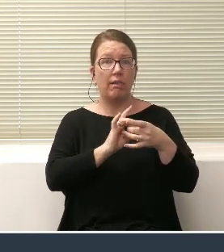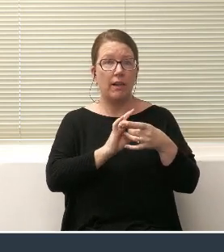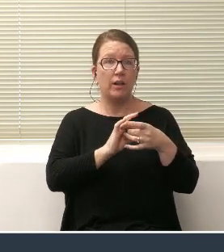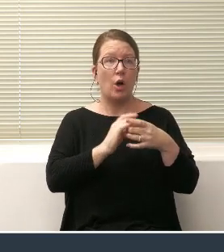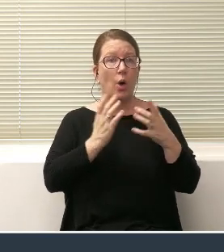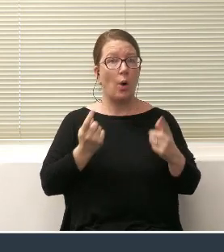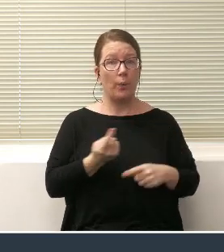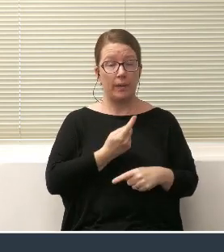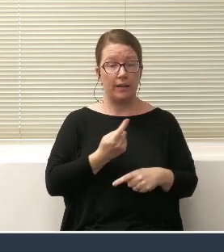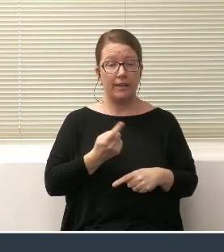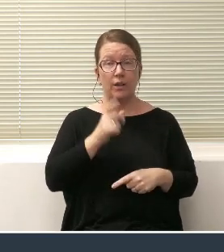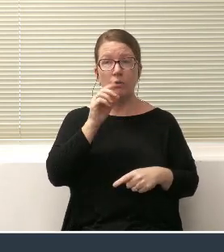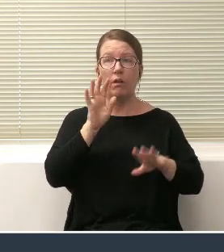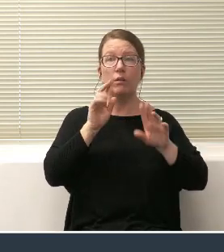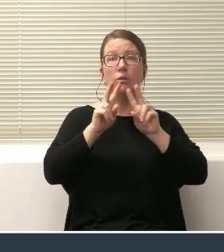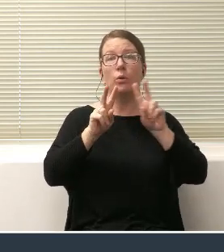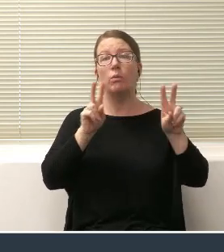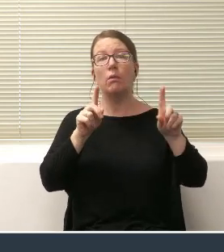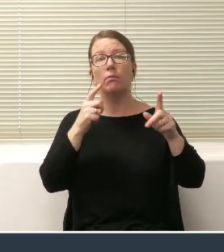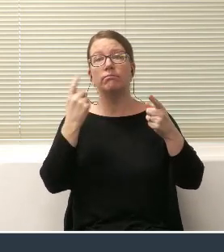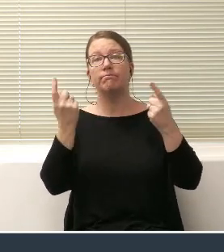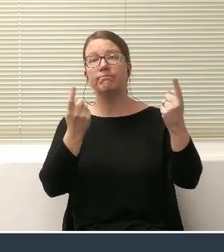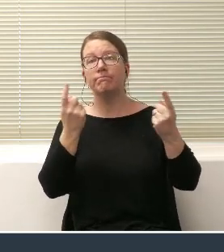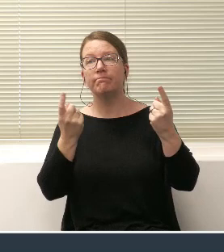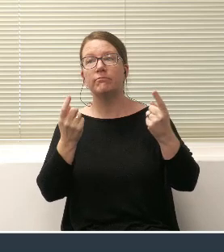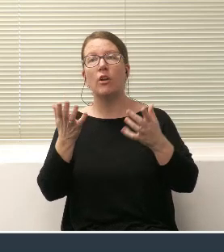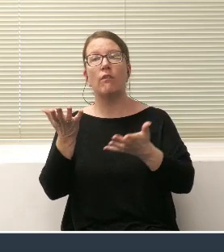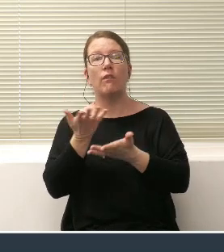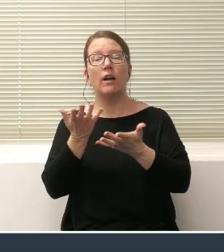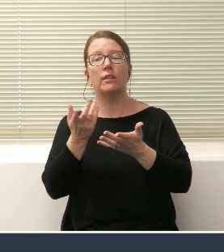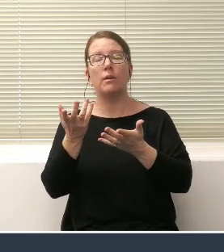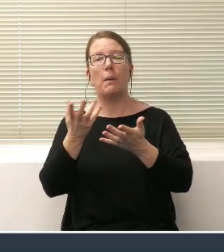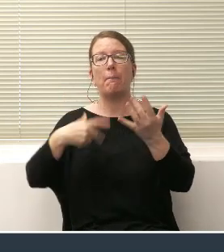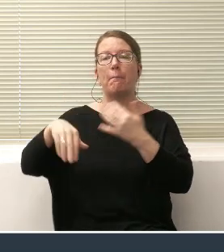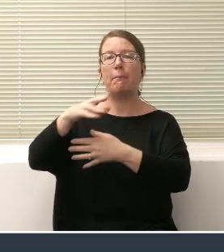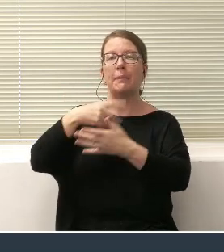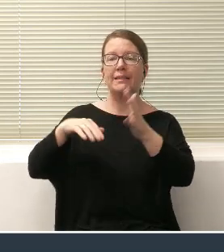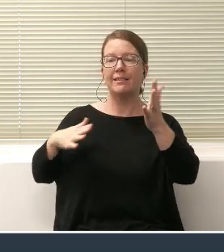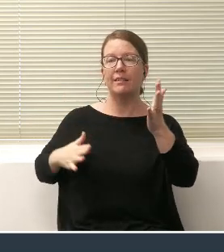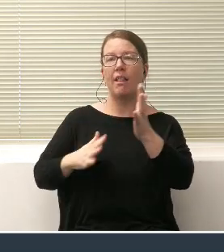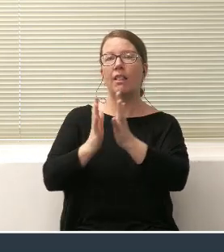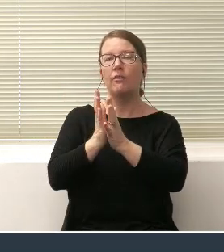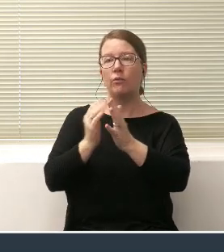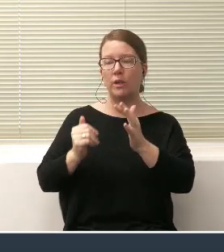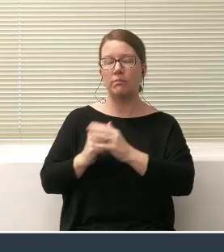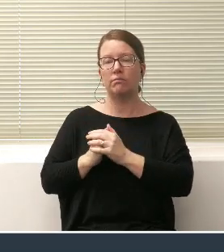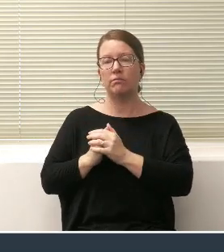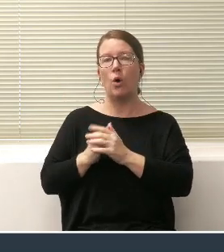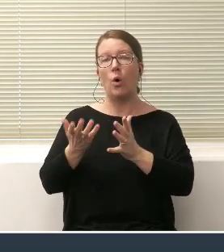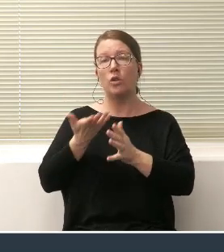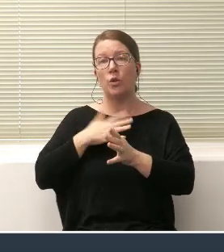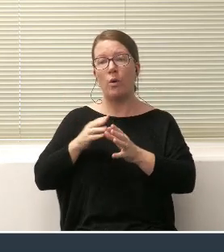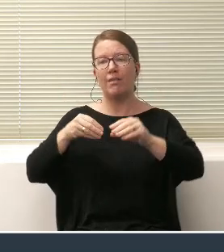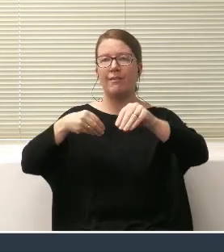go out and potentially negotiate a mixed delivery approach, or whether we want the flexibility to still